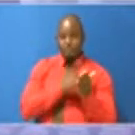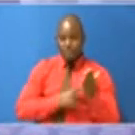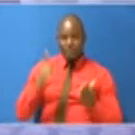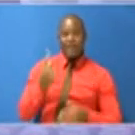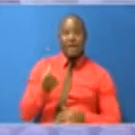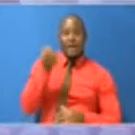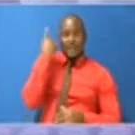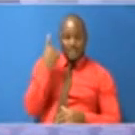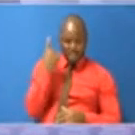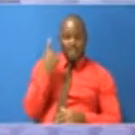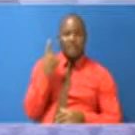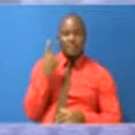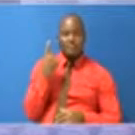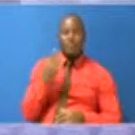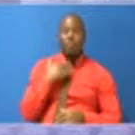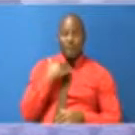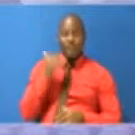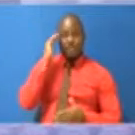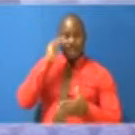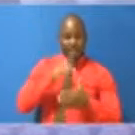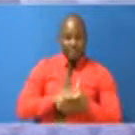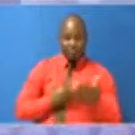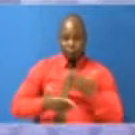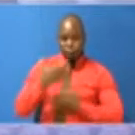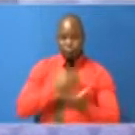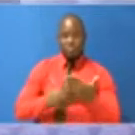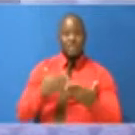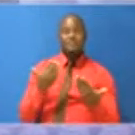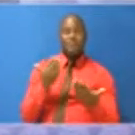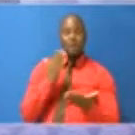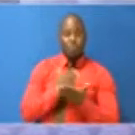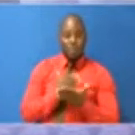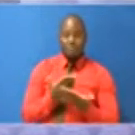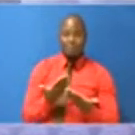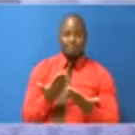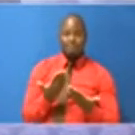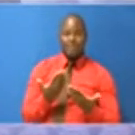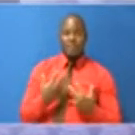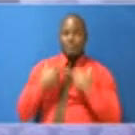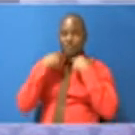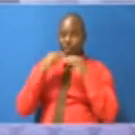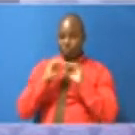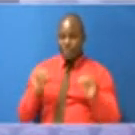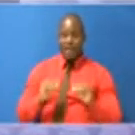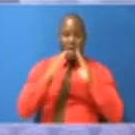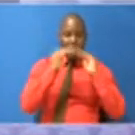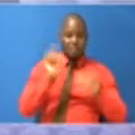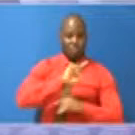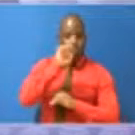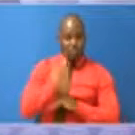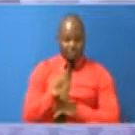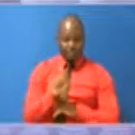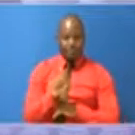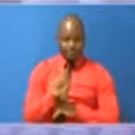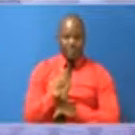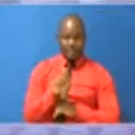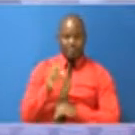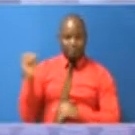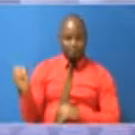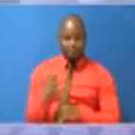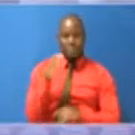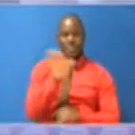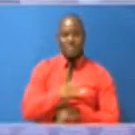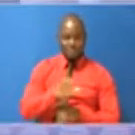understanding and i i want to believe that conversation has already uh not been held so the housing question in the informal